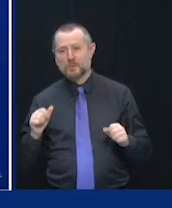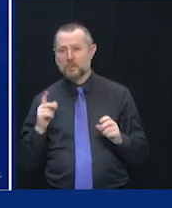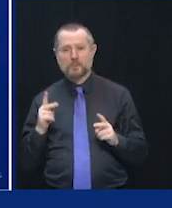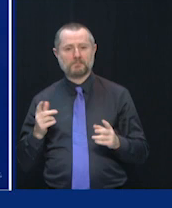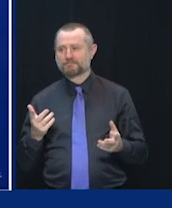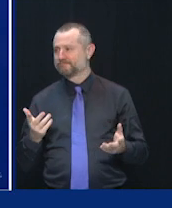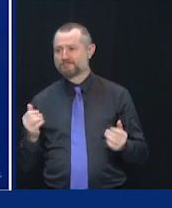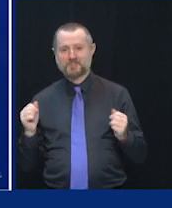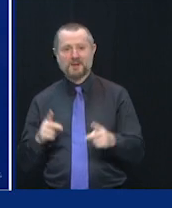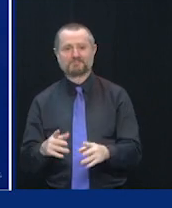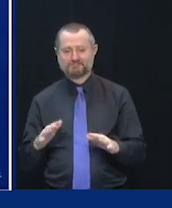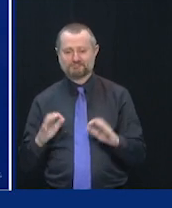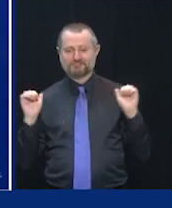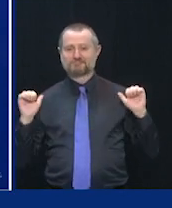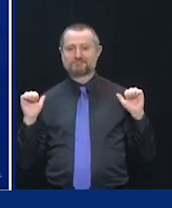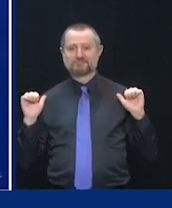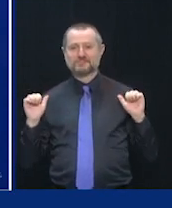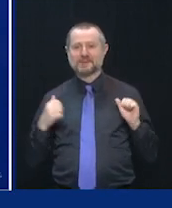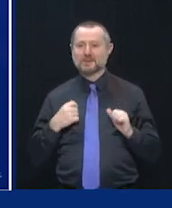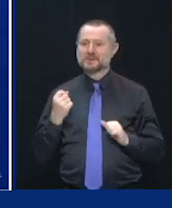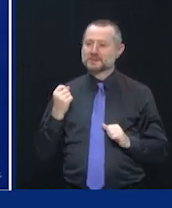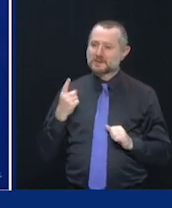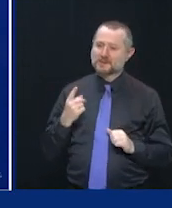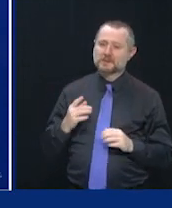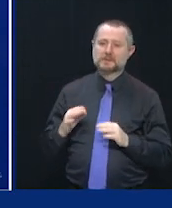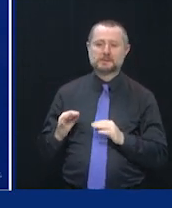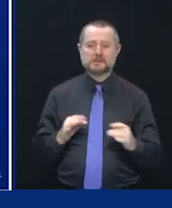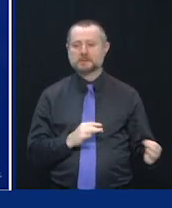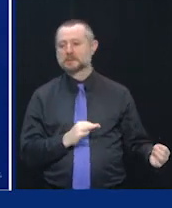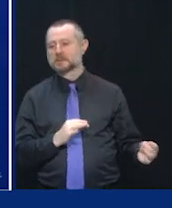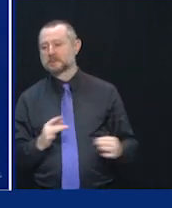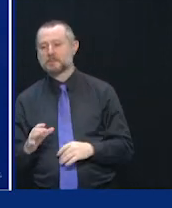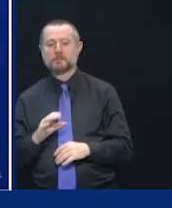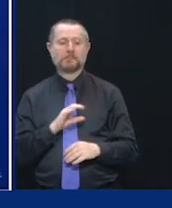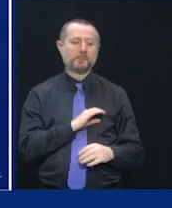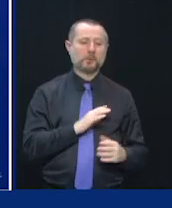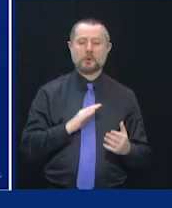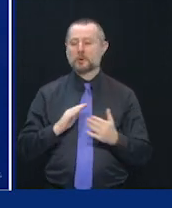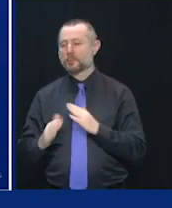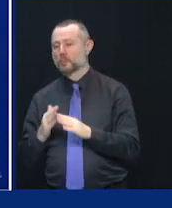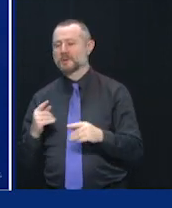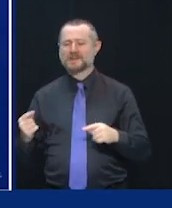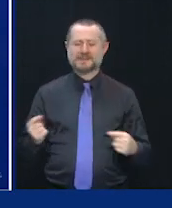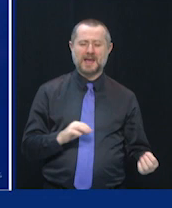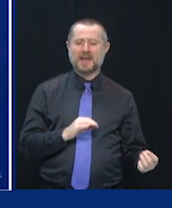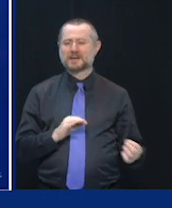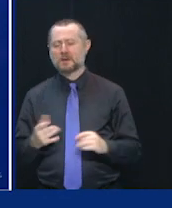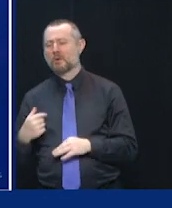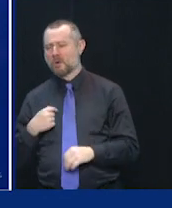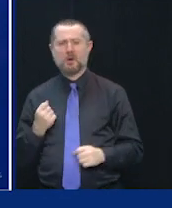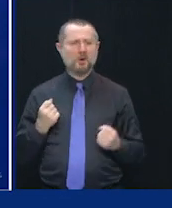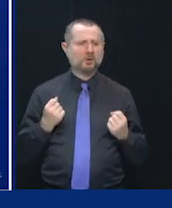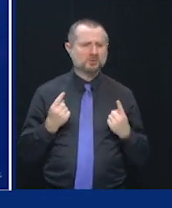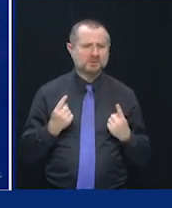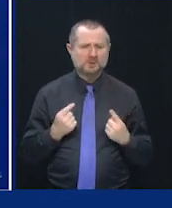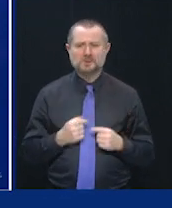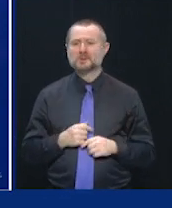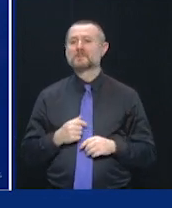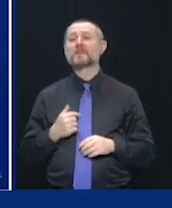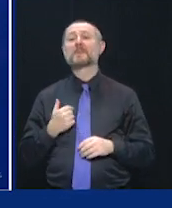understand it's hard to address the tensions between the community and the police, but it's always about trust and